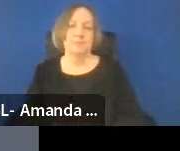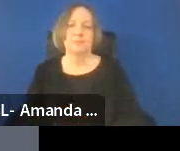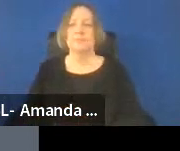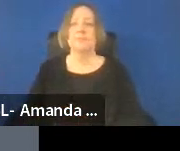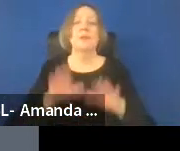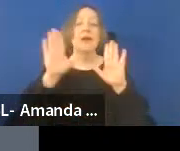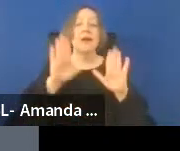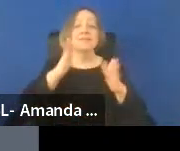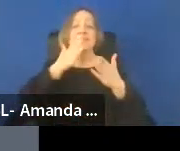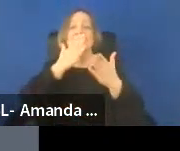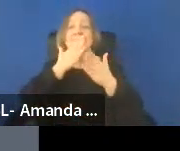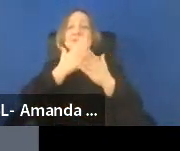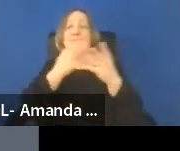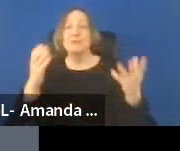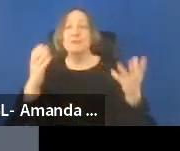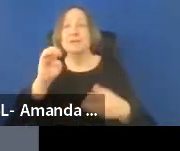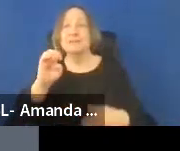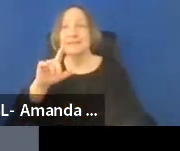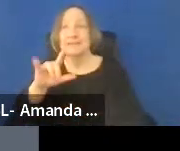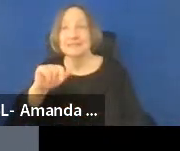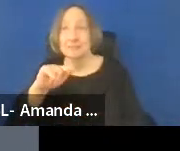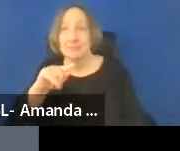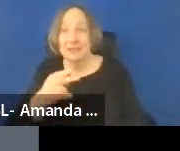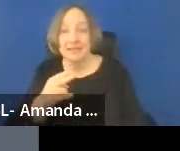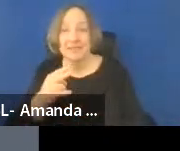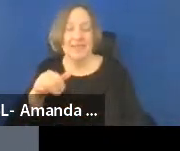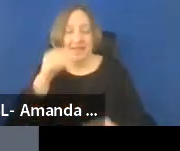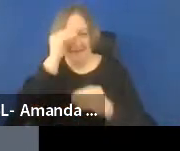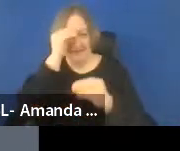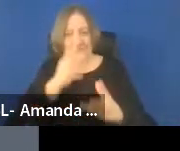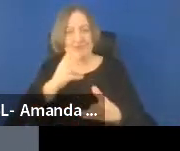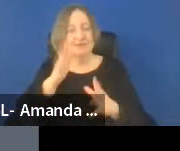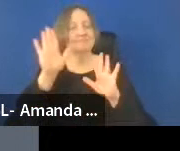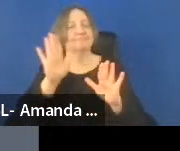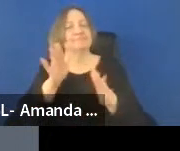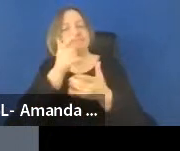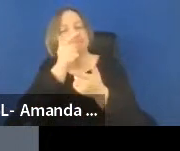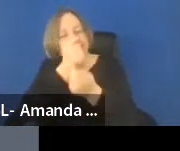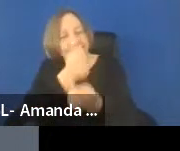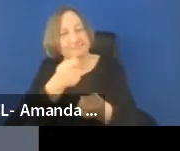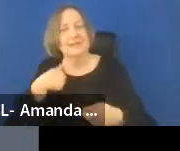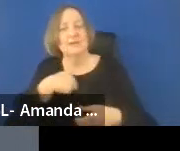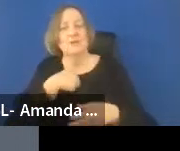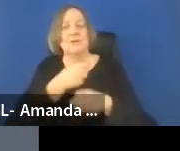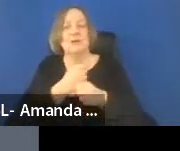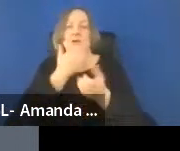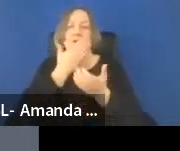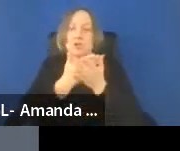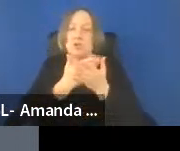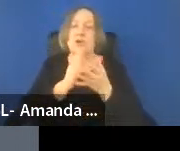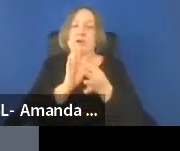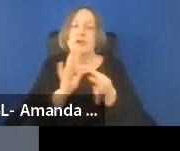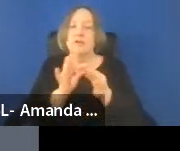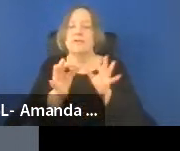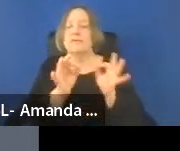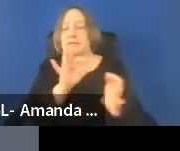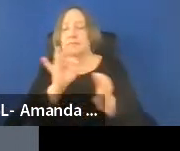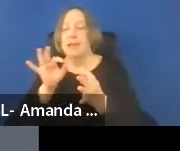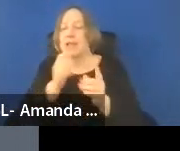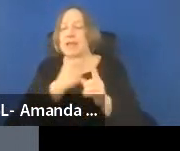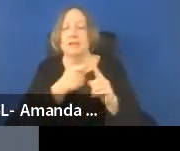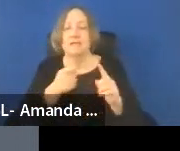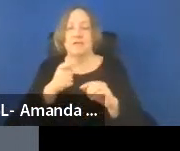Awesome. Thank you so much, Elizabeth. That information was just so interesting, and we were getting really good feedback from the stream